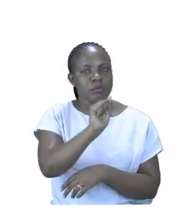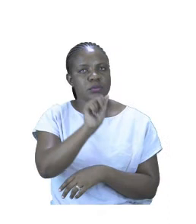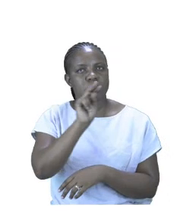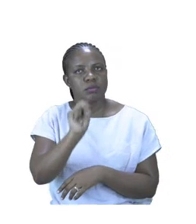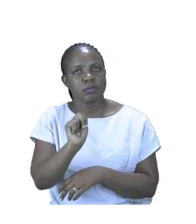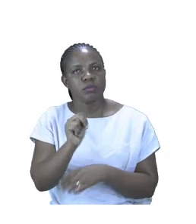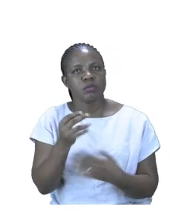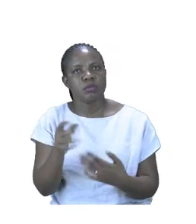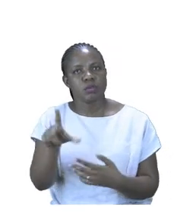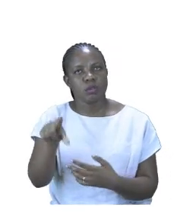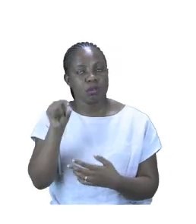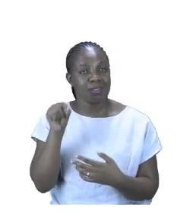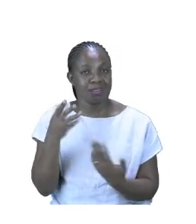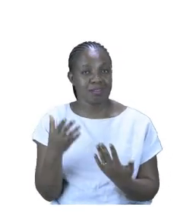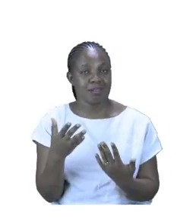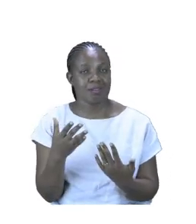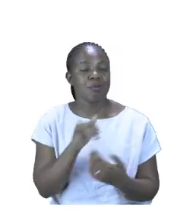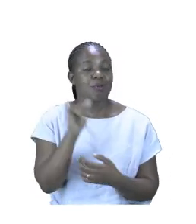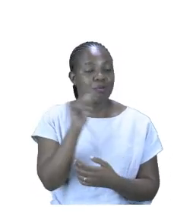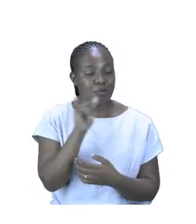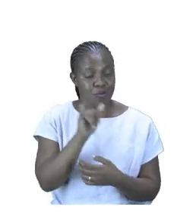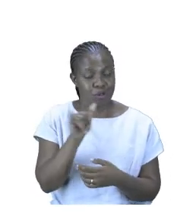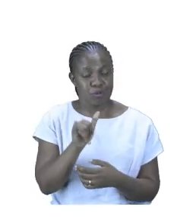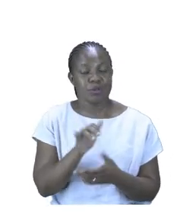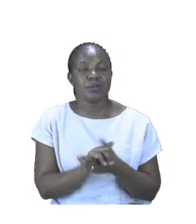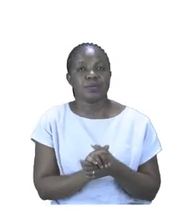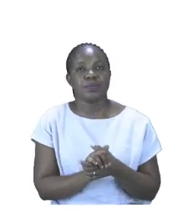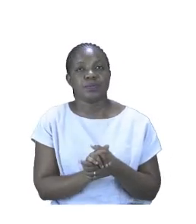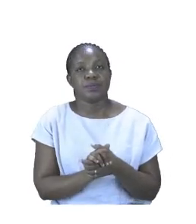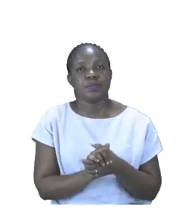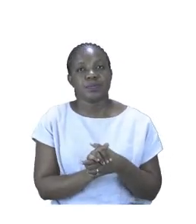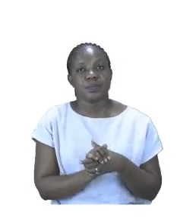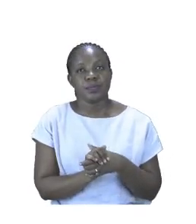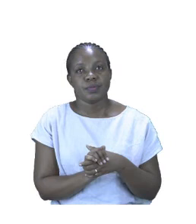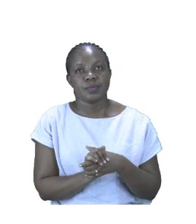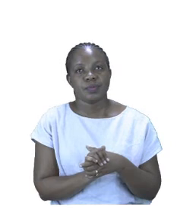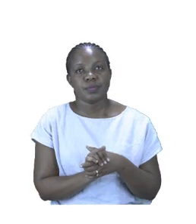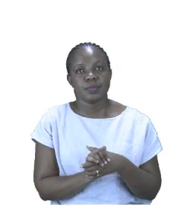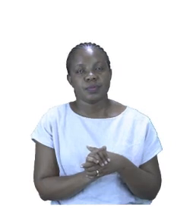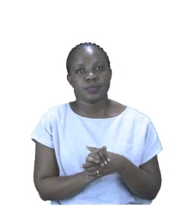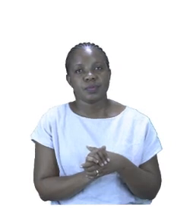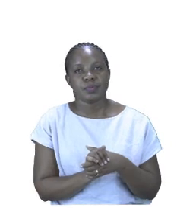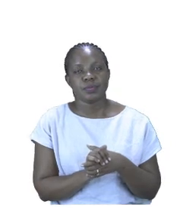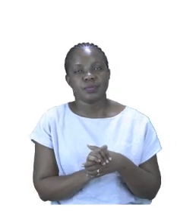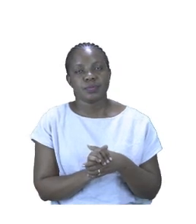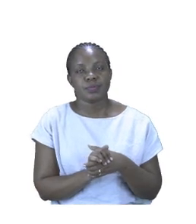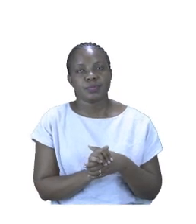Or do we use an plates are on the dining